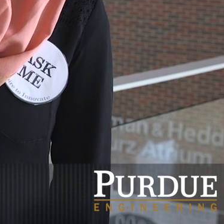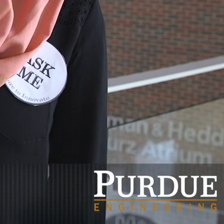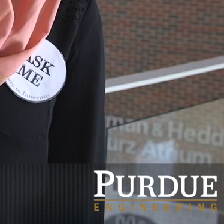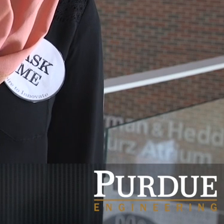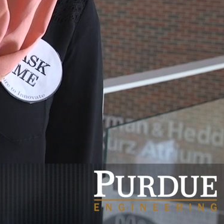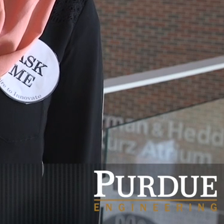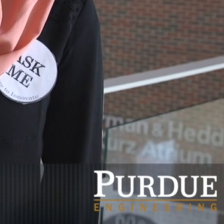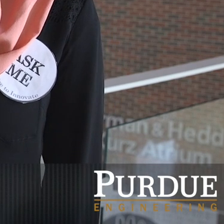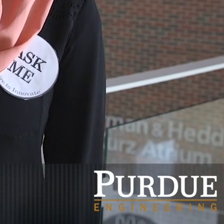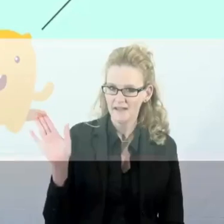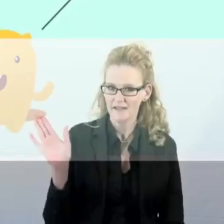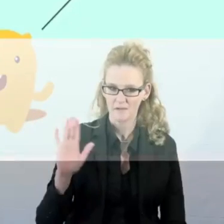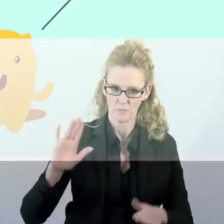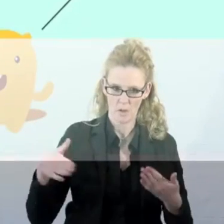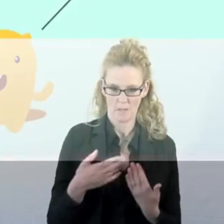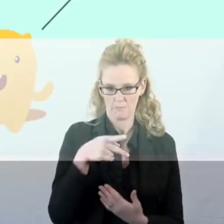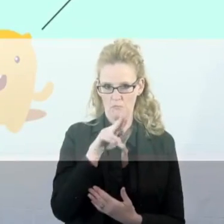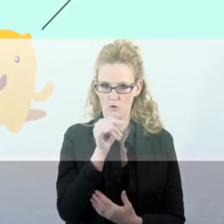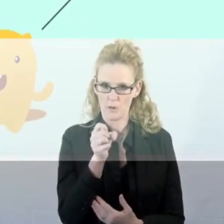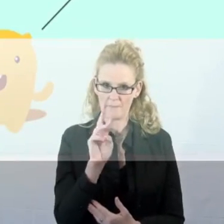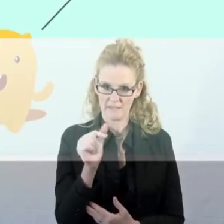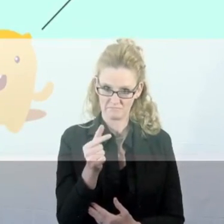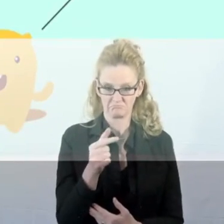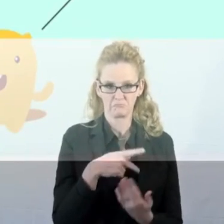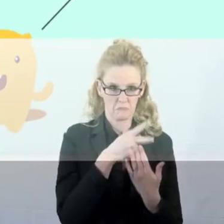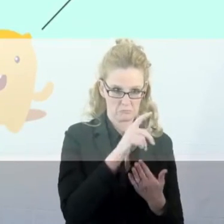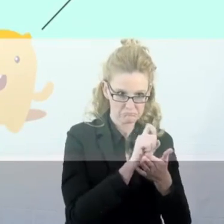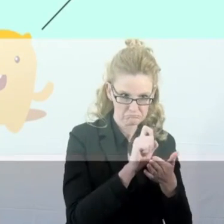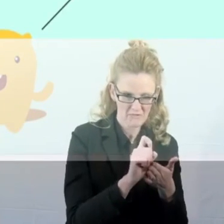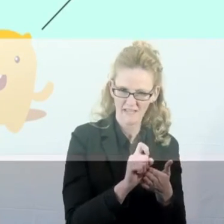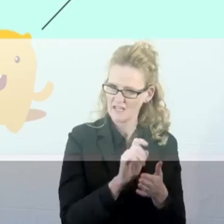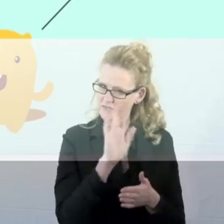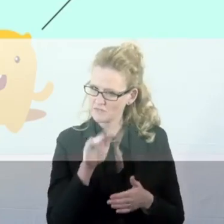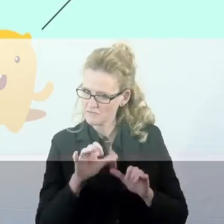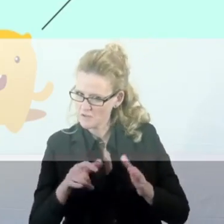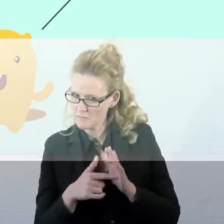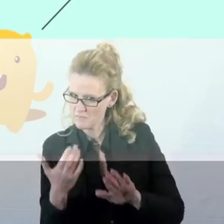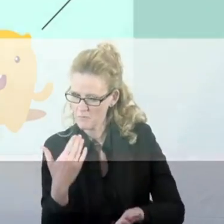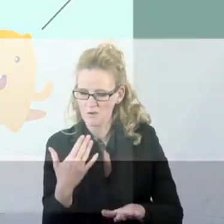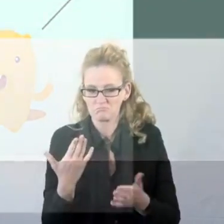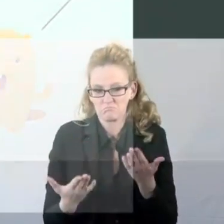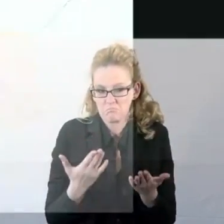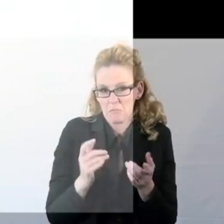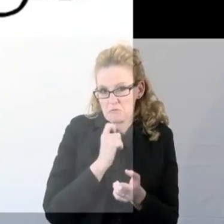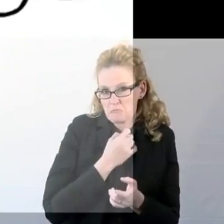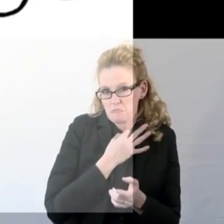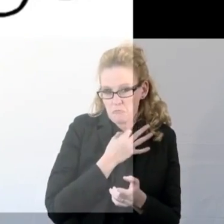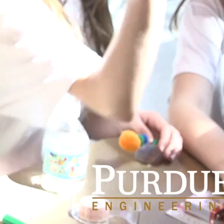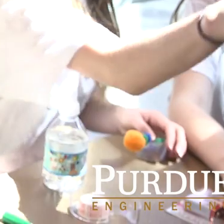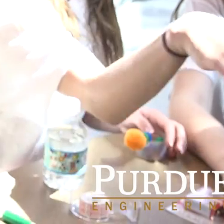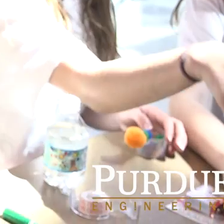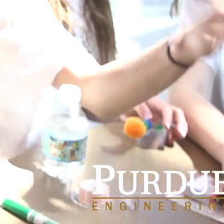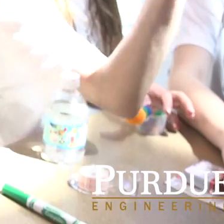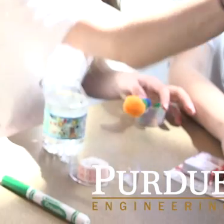and to inspire others to translate academic videos into sign language in hopes to open source education for the